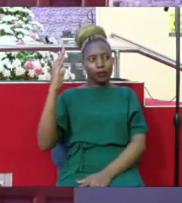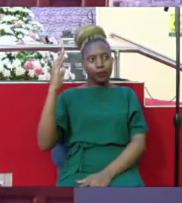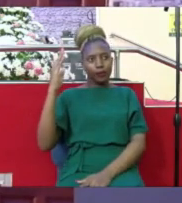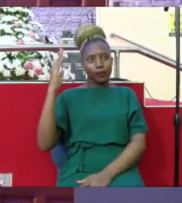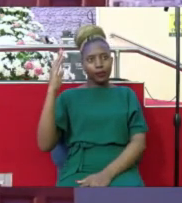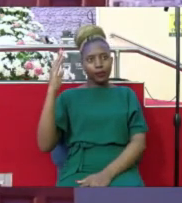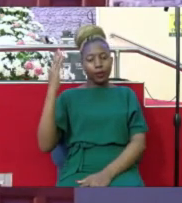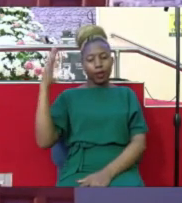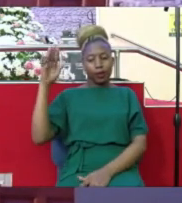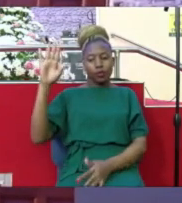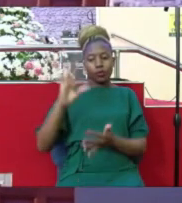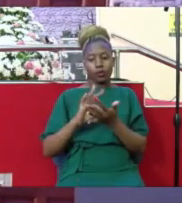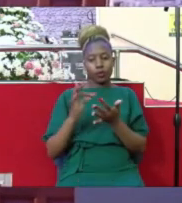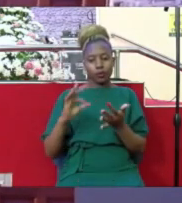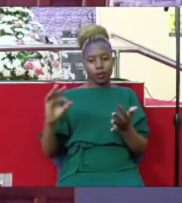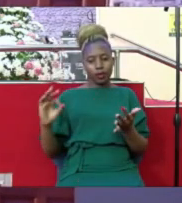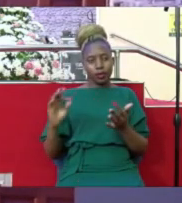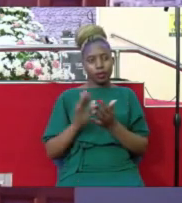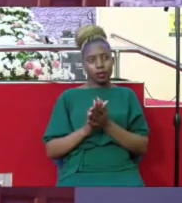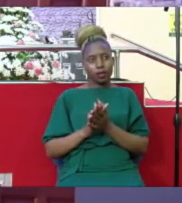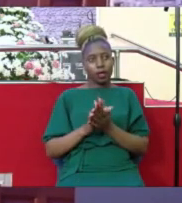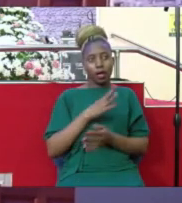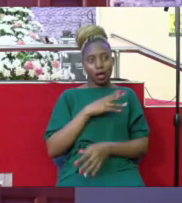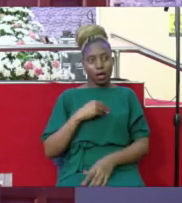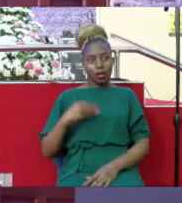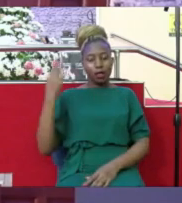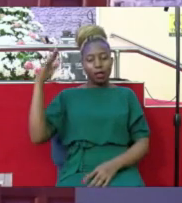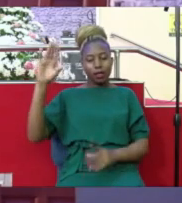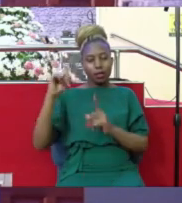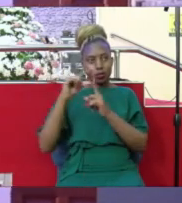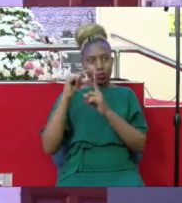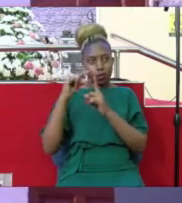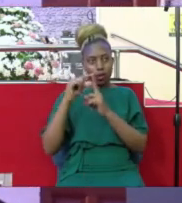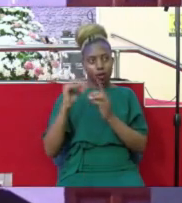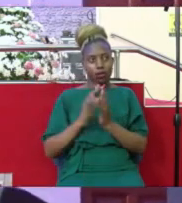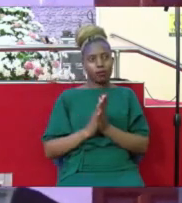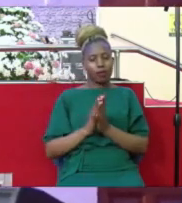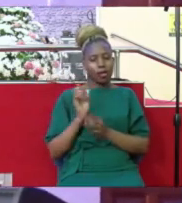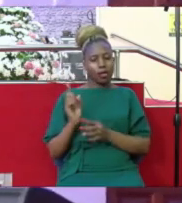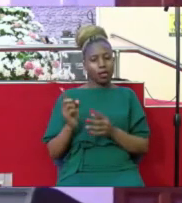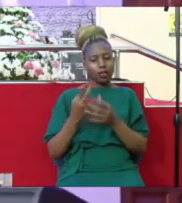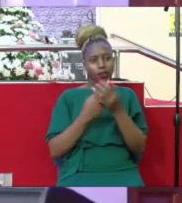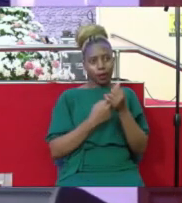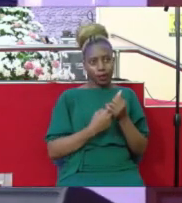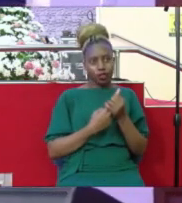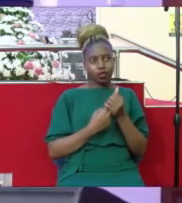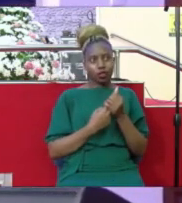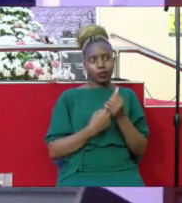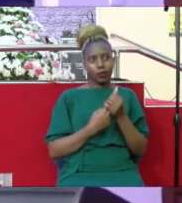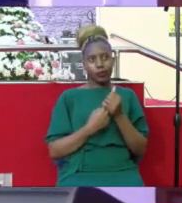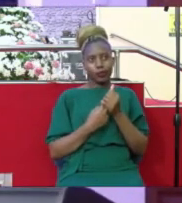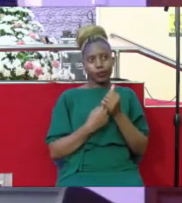His Spirit, and His Word. This partnership was